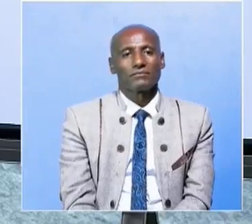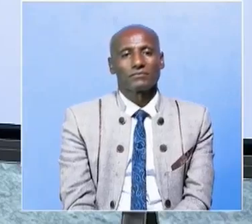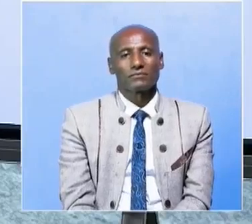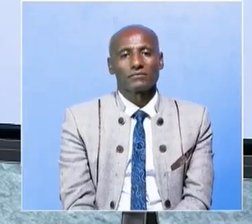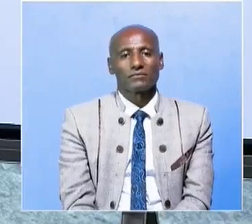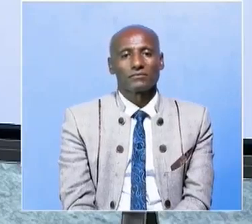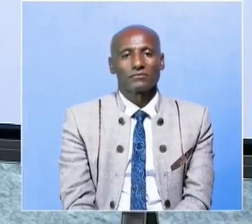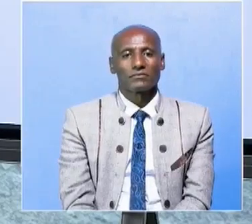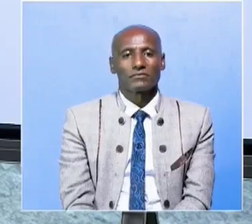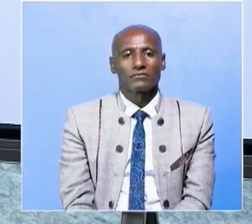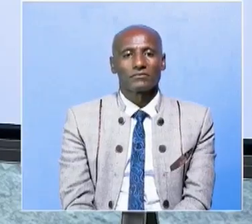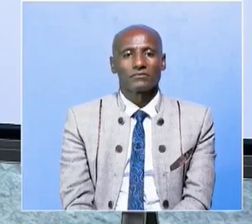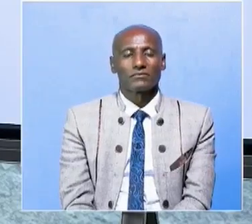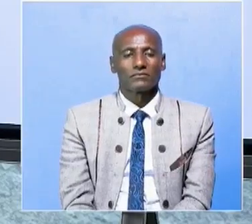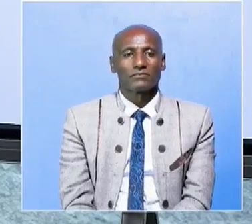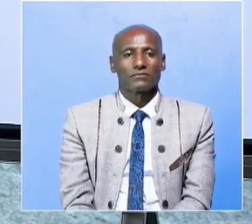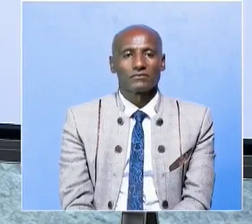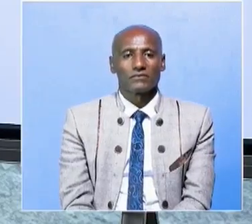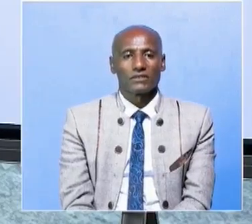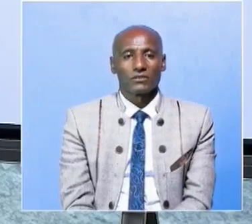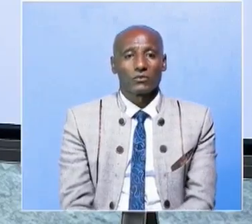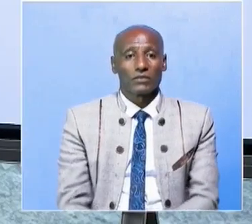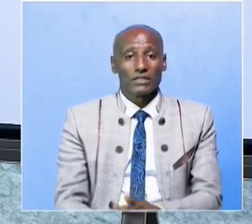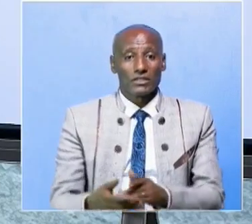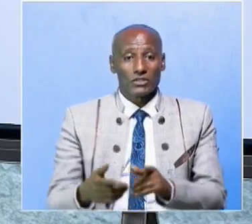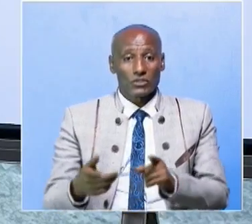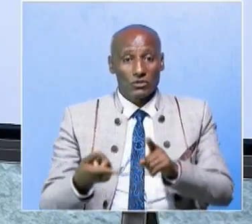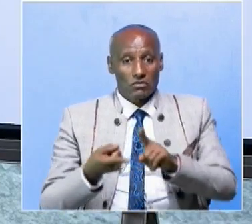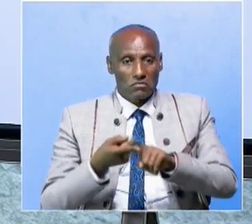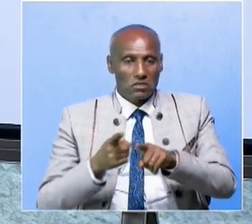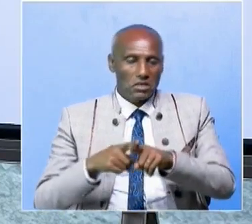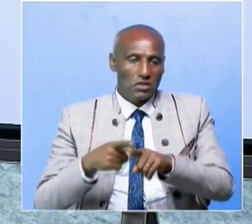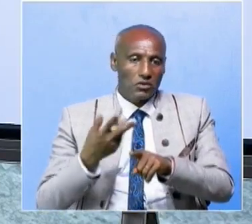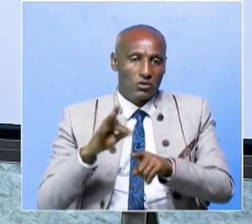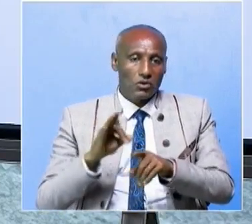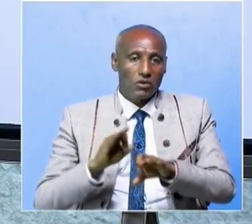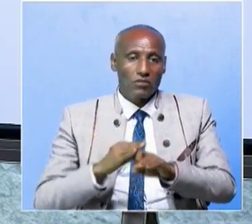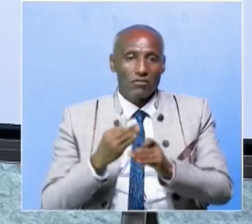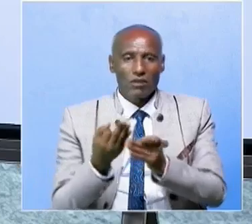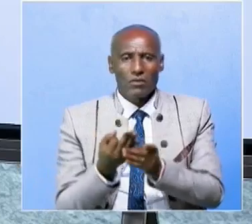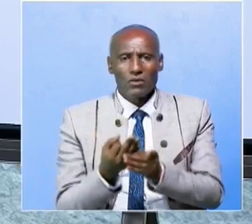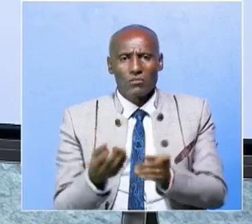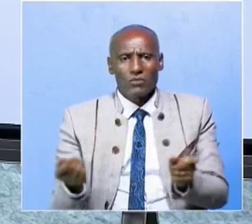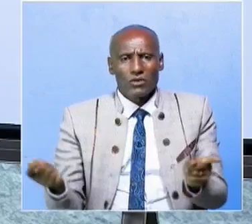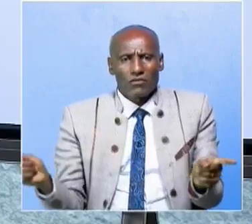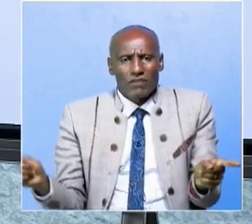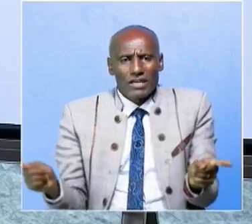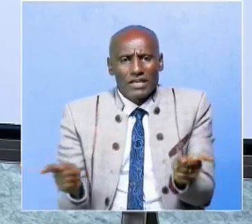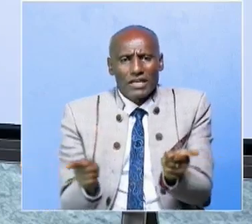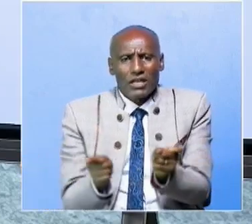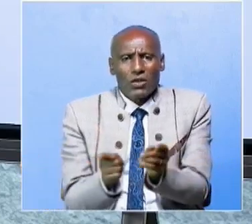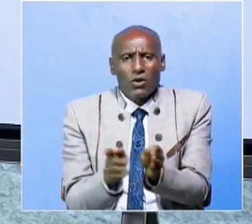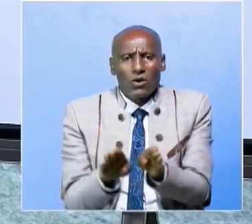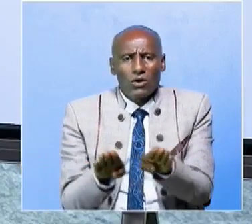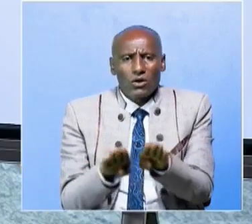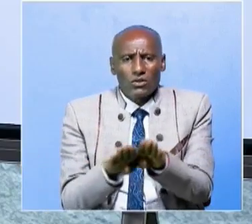someone you're really intimate and close with to talk about their opinions or ask their